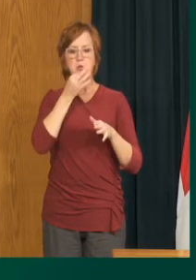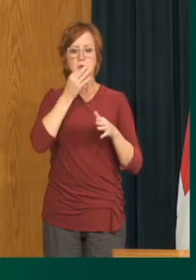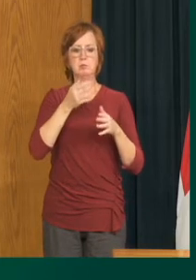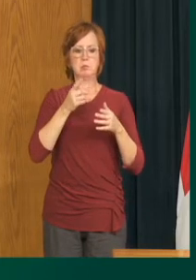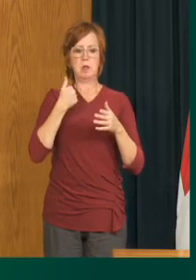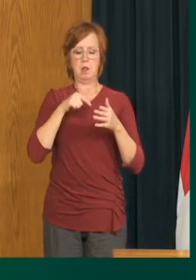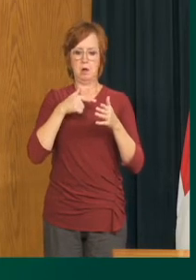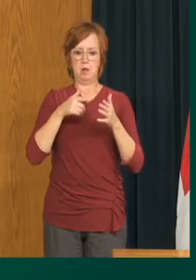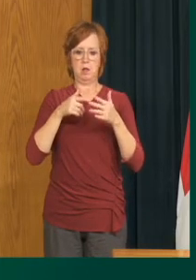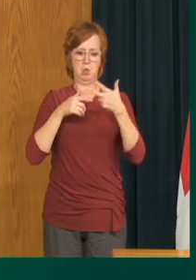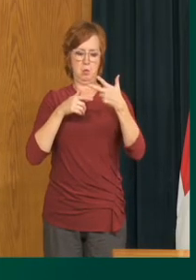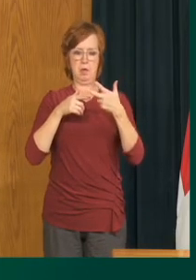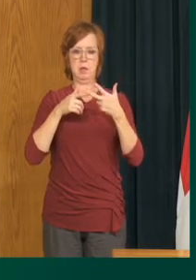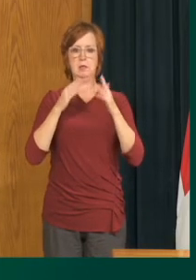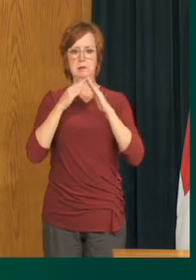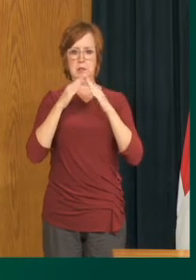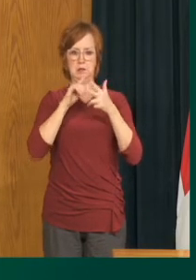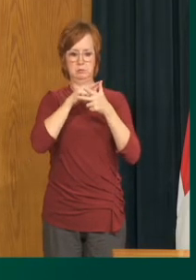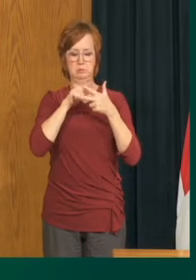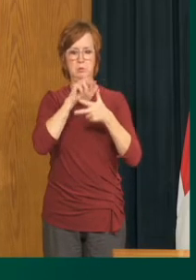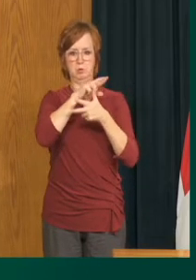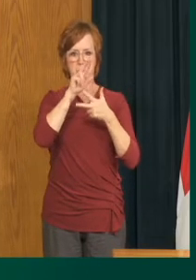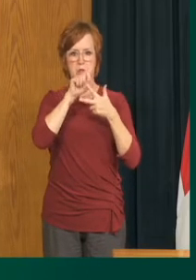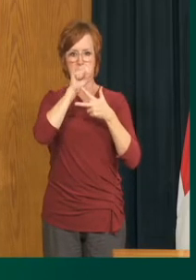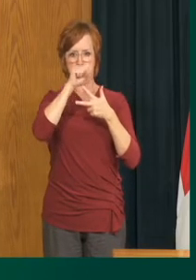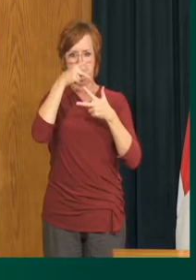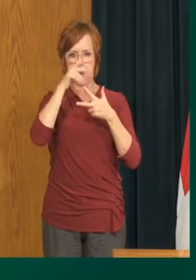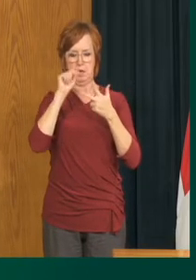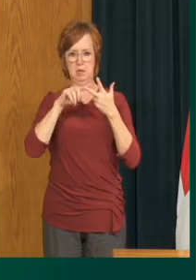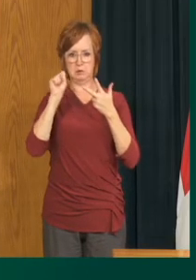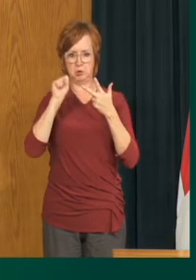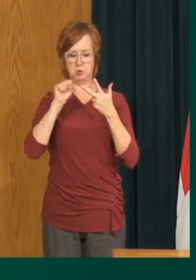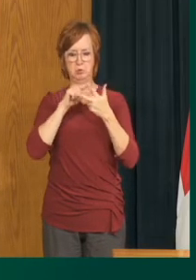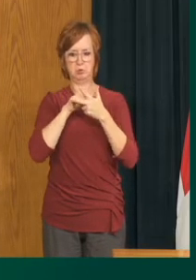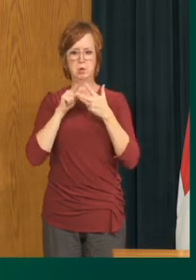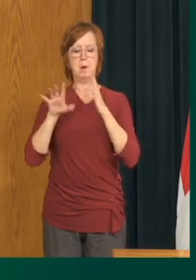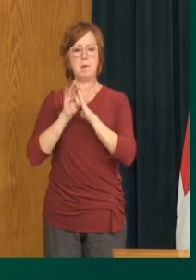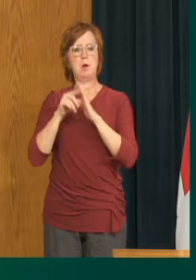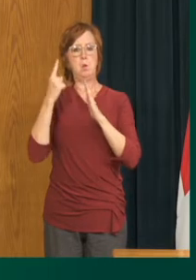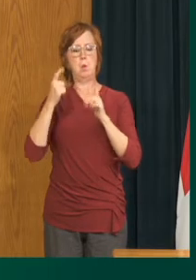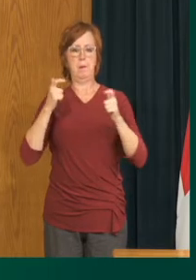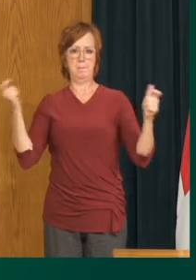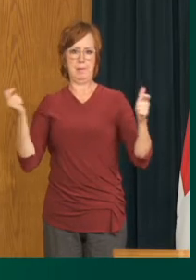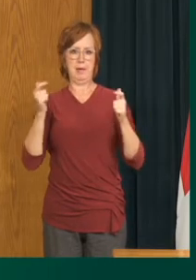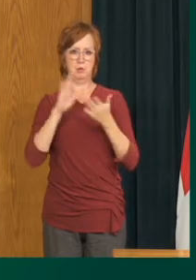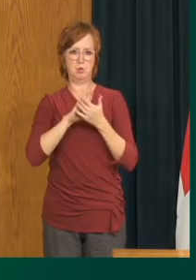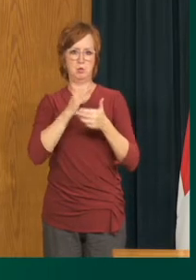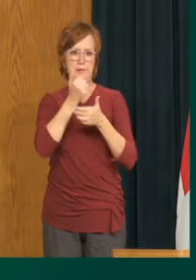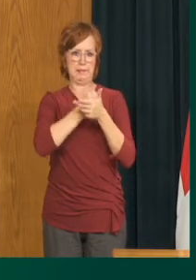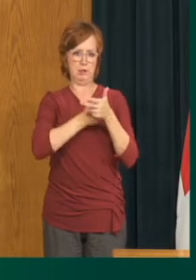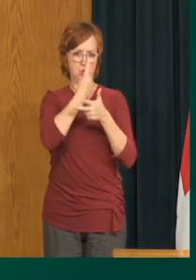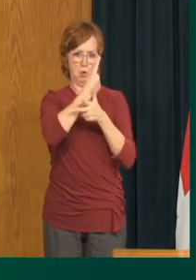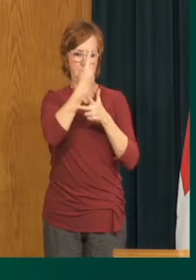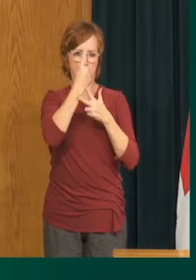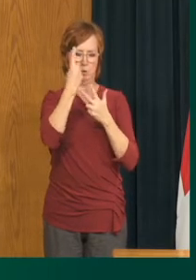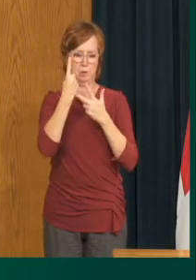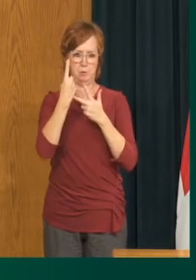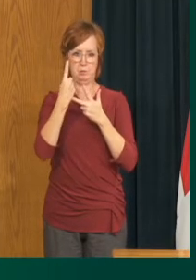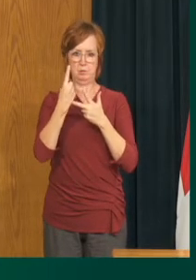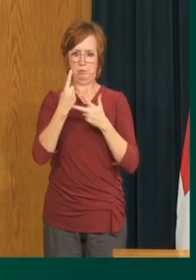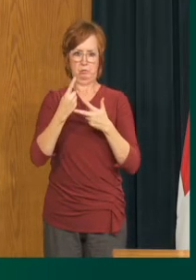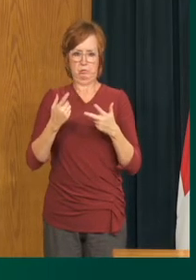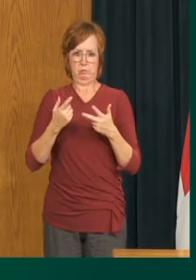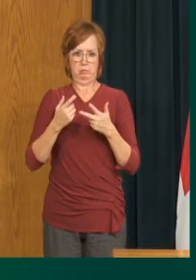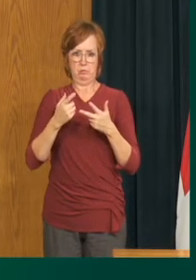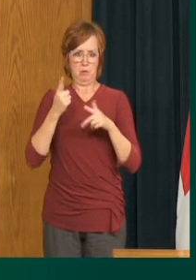the 3 large urban centers, Regina, Saskatoon, and PA. And although there was no sense that there would be a case for a